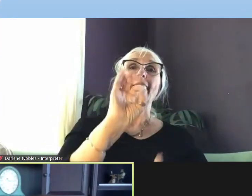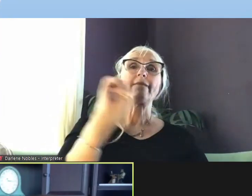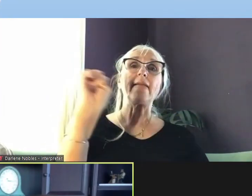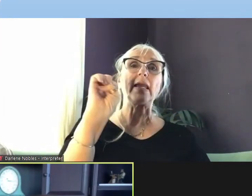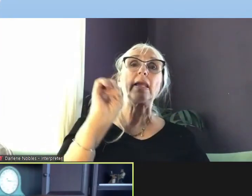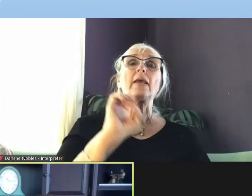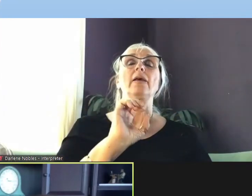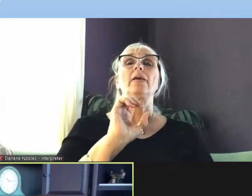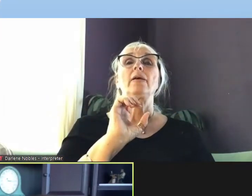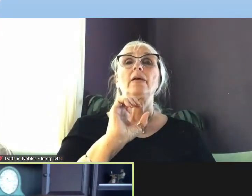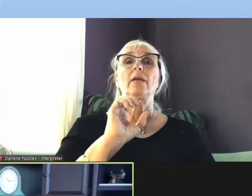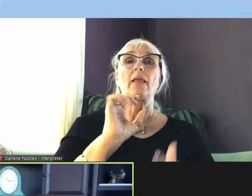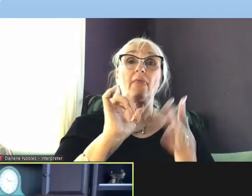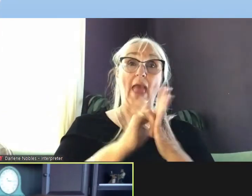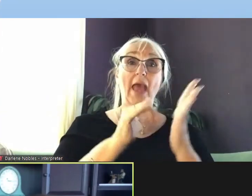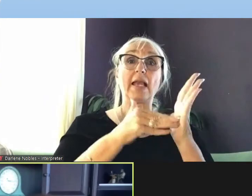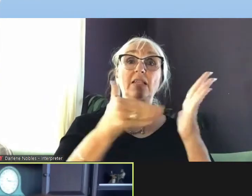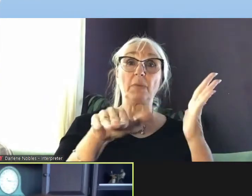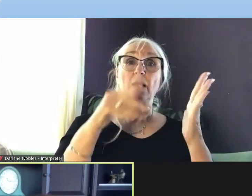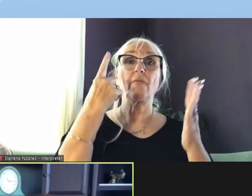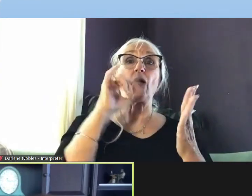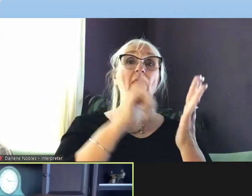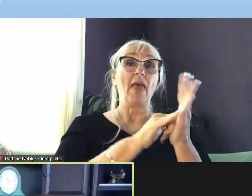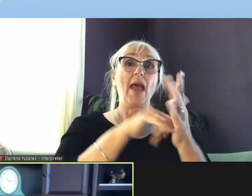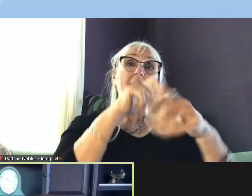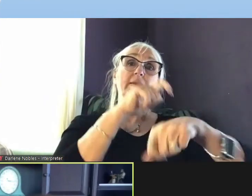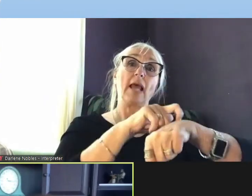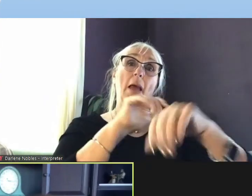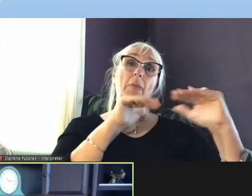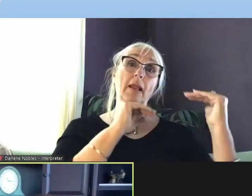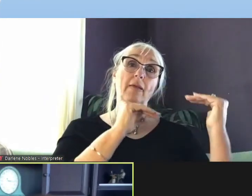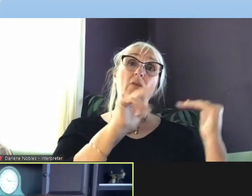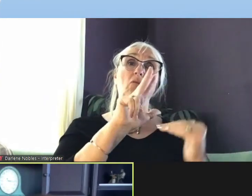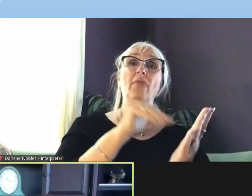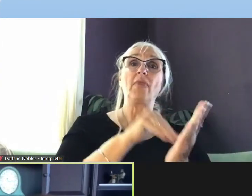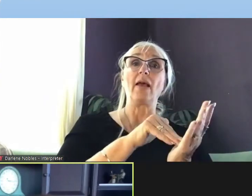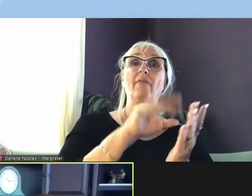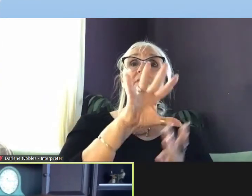This expense for that period was